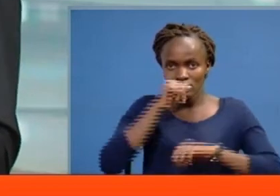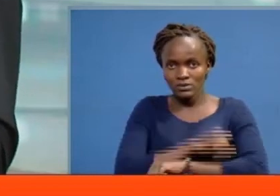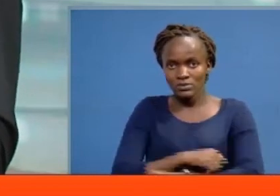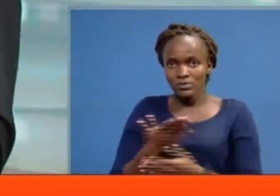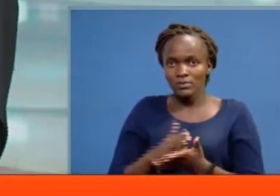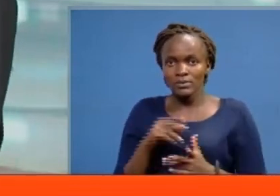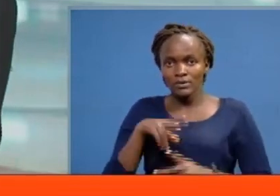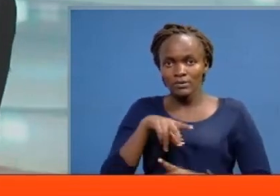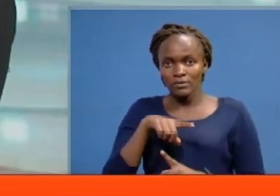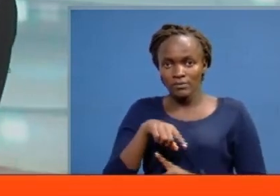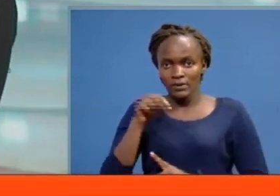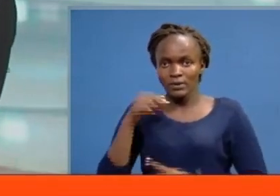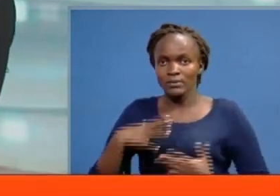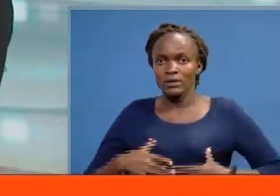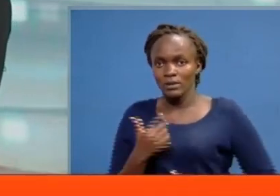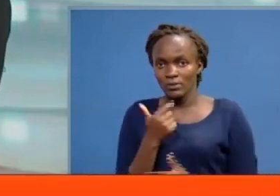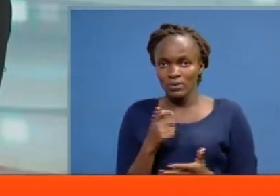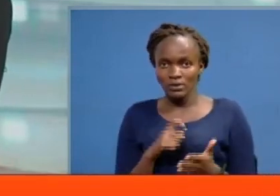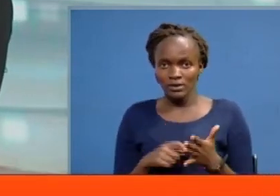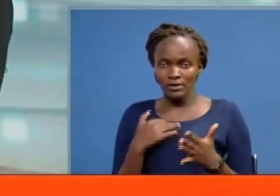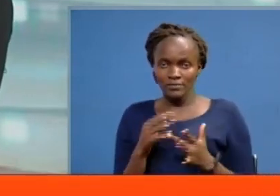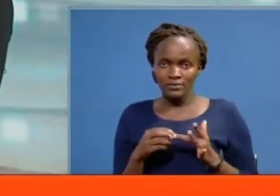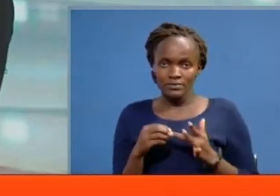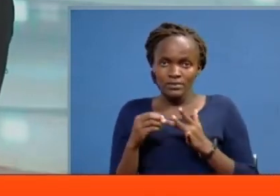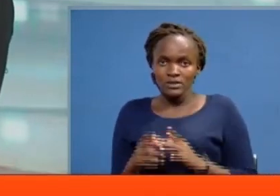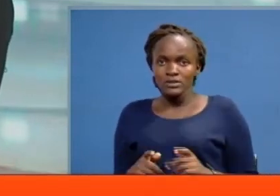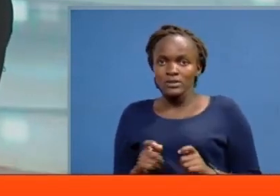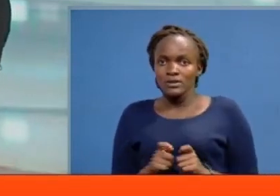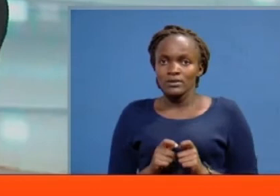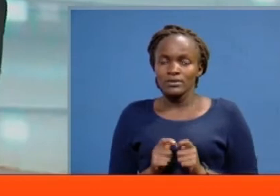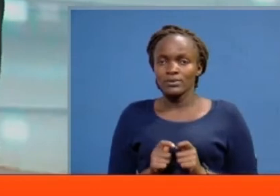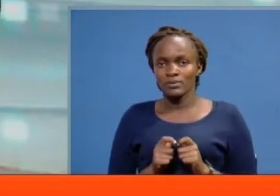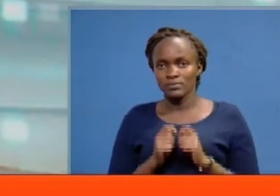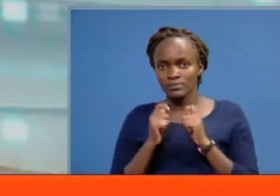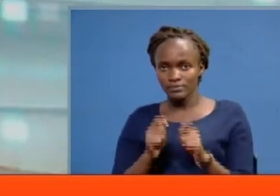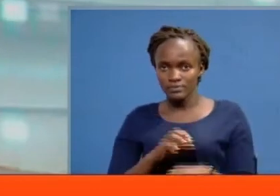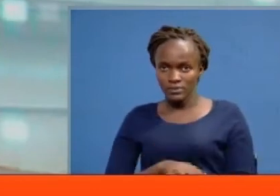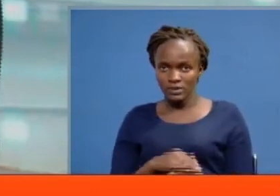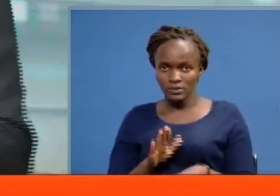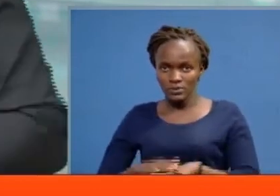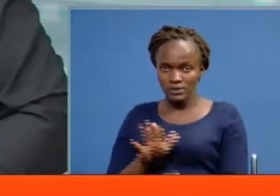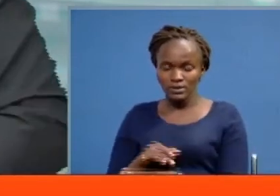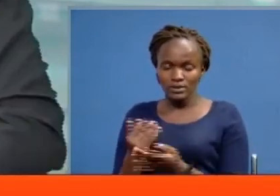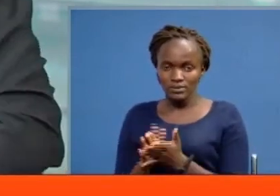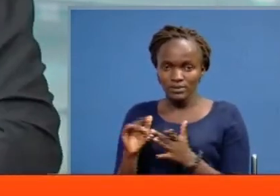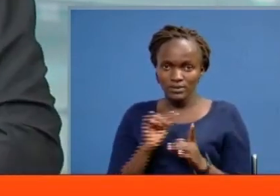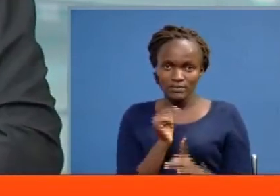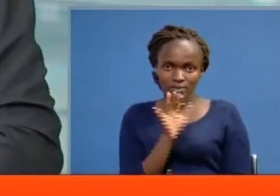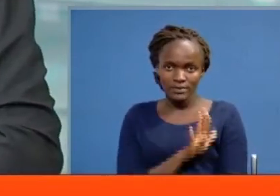find people who had special talents would get favors in those particular spheres.